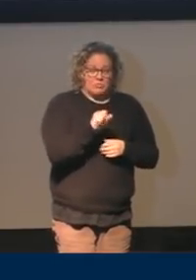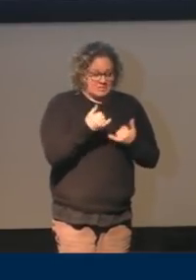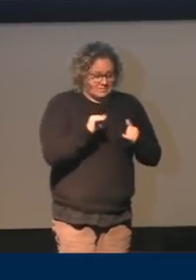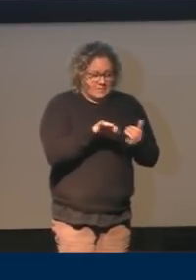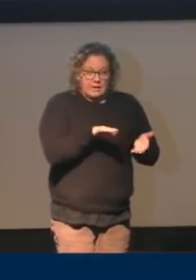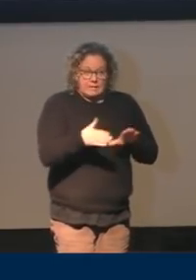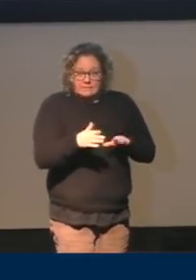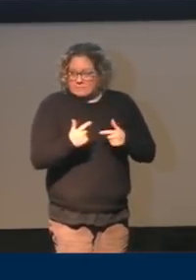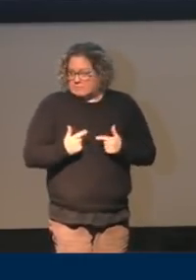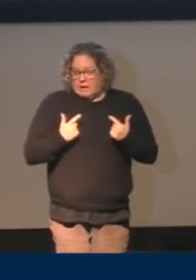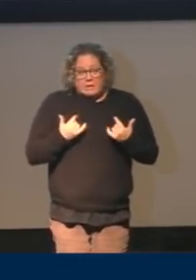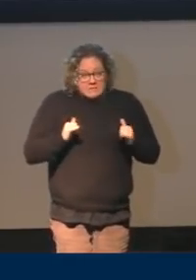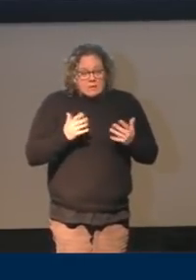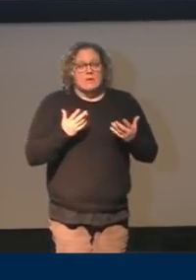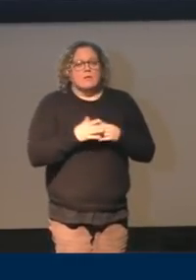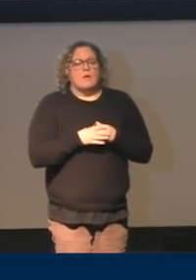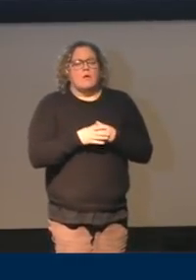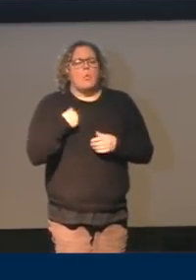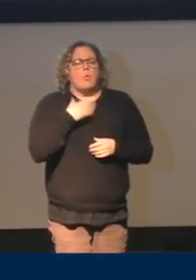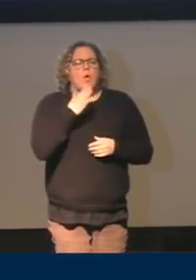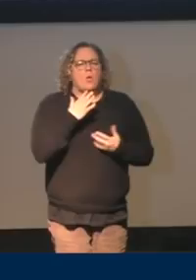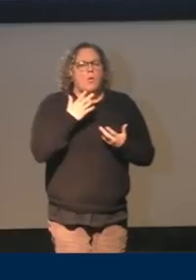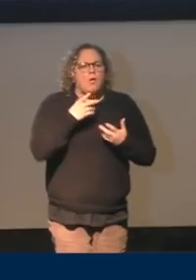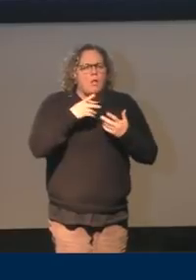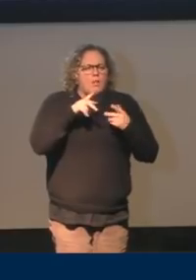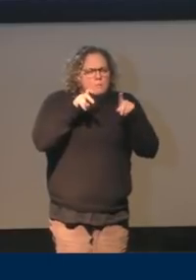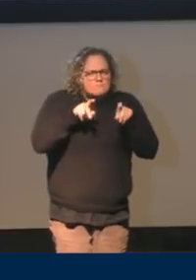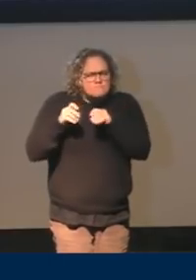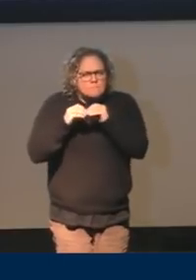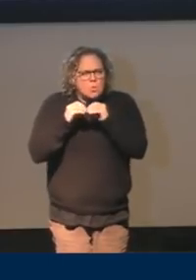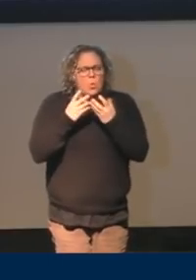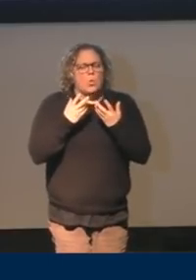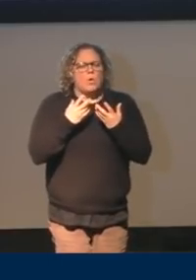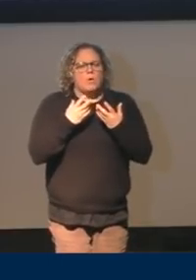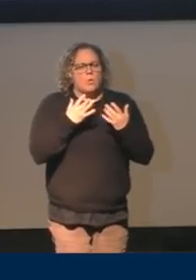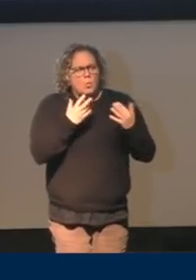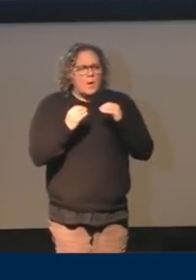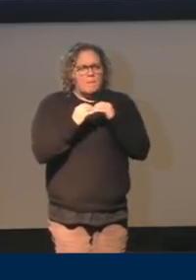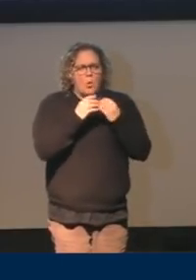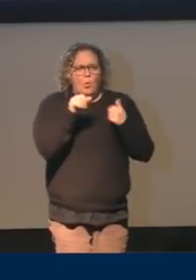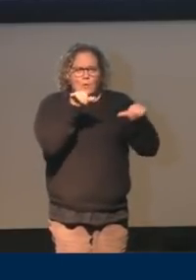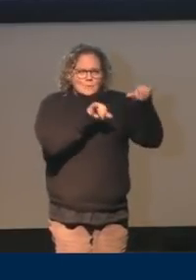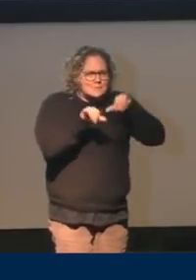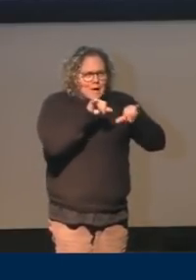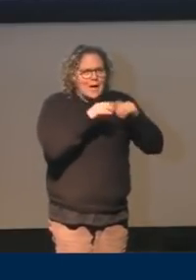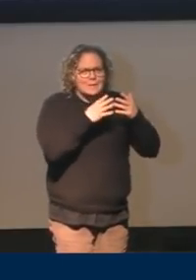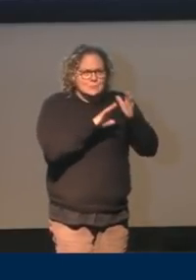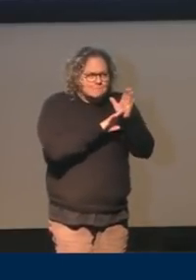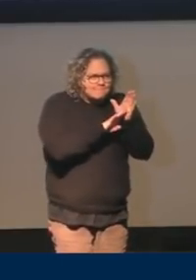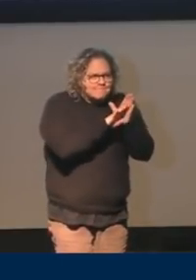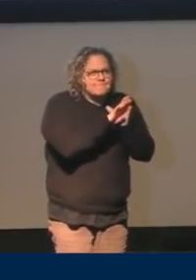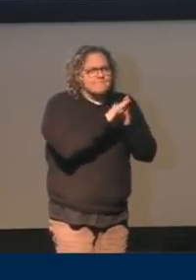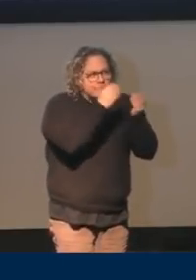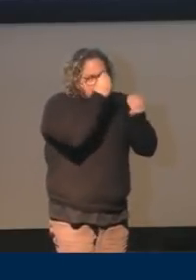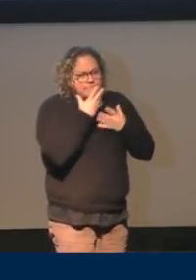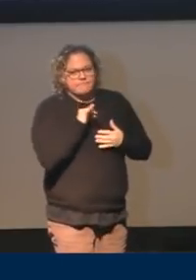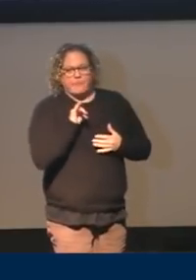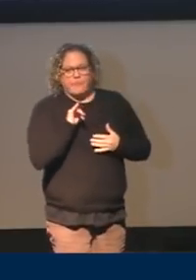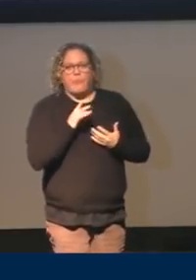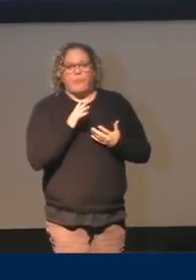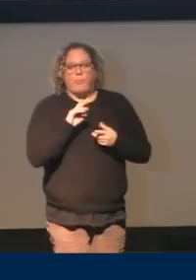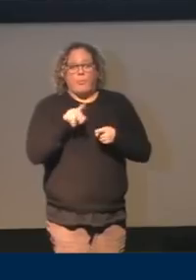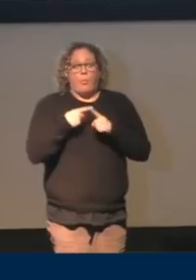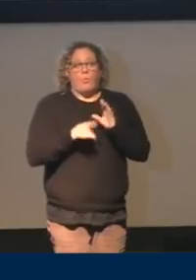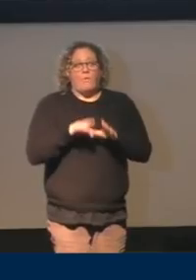and correlations based upon RNA tests while we wait for more science to tell us when patients are no